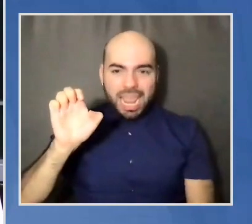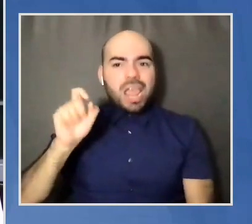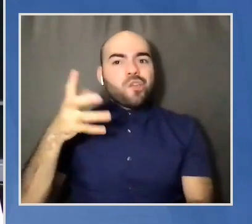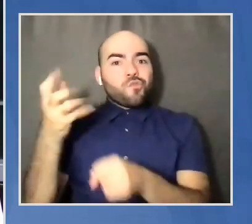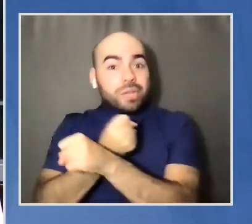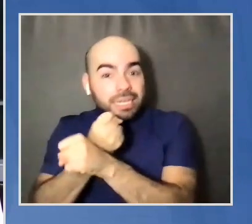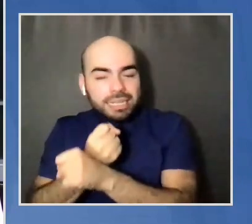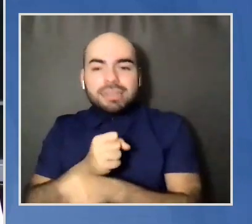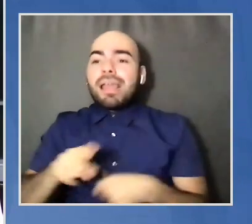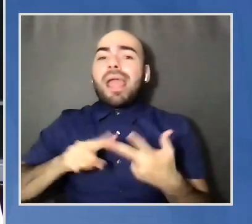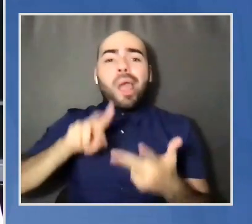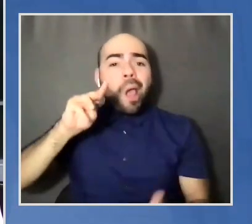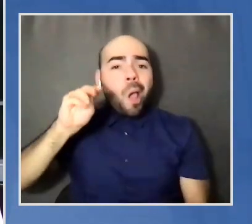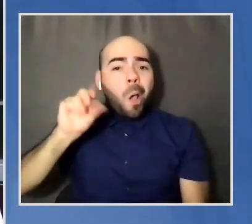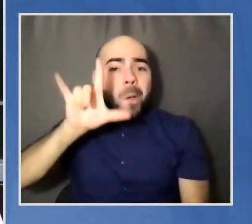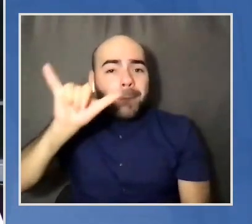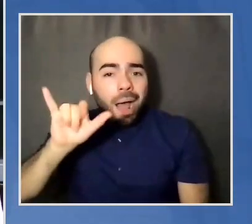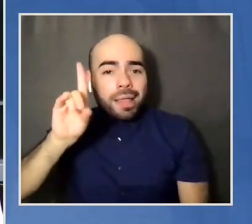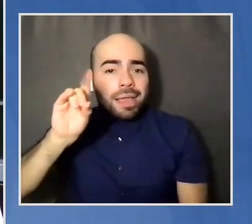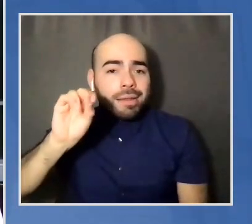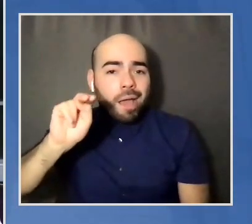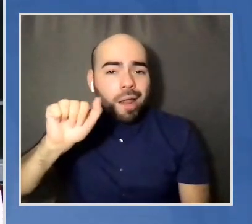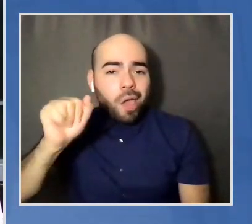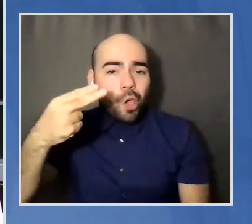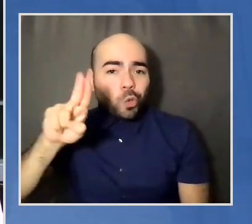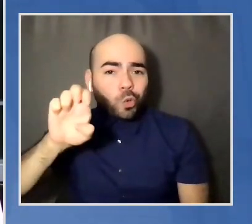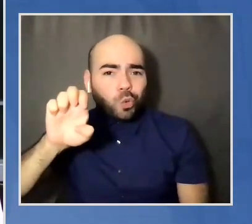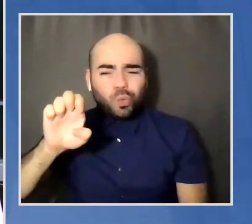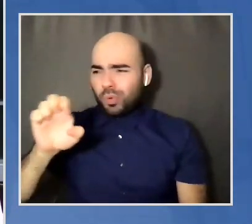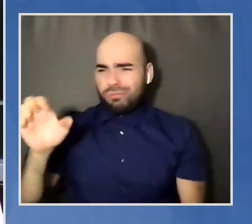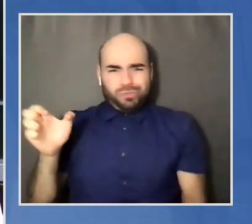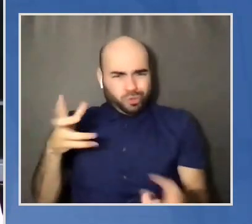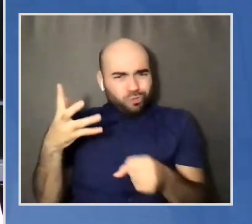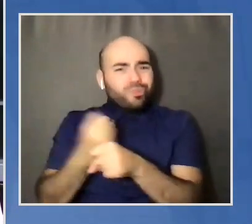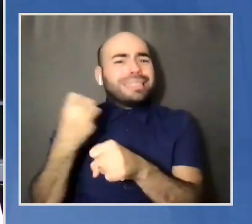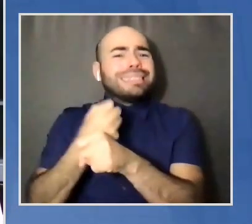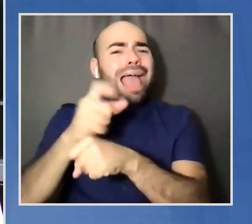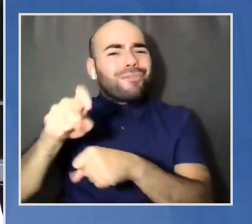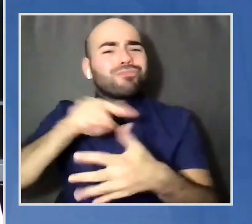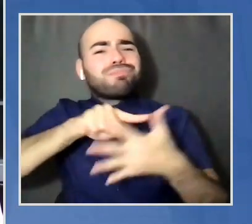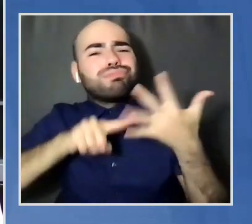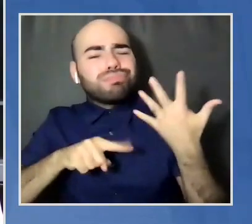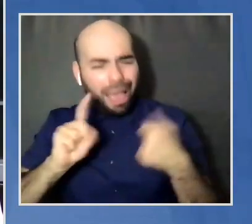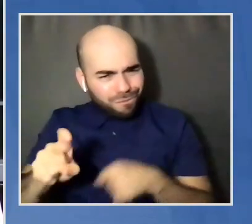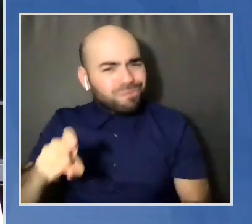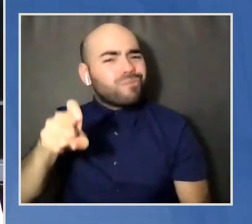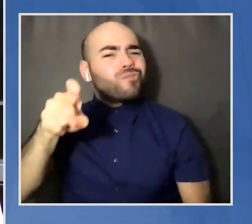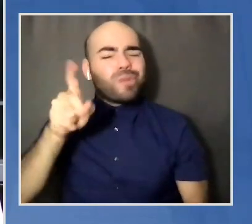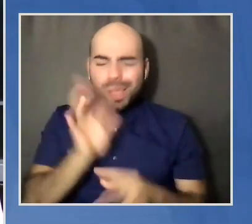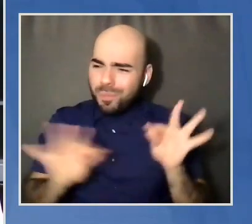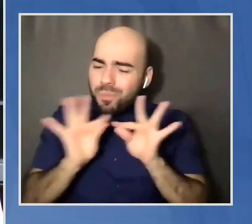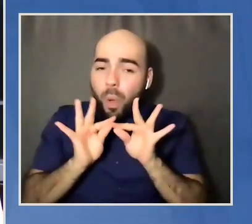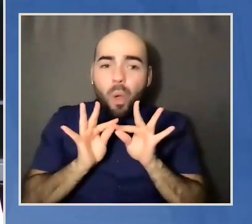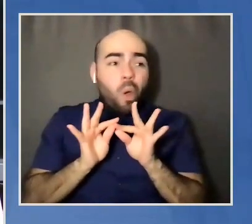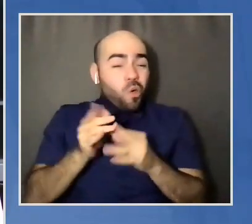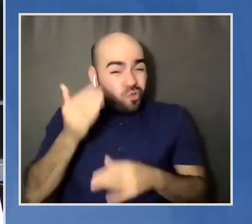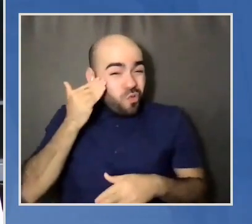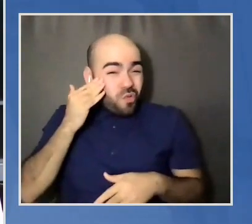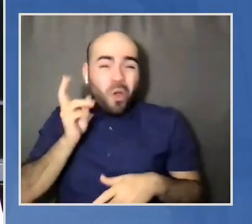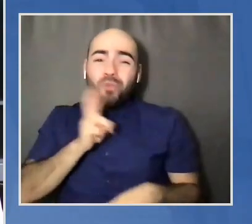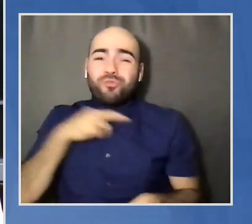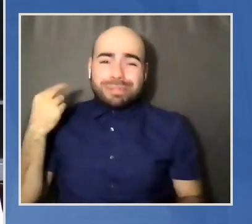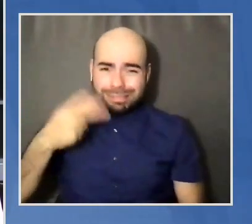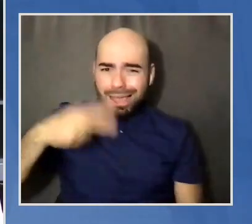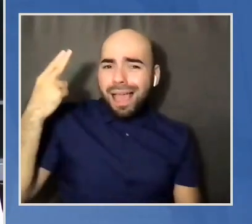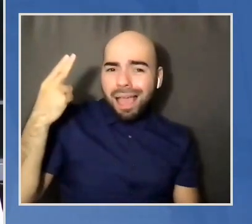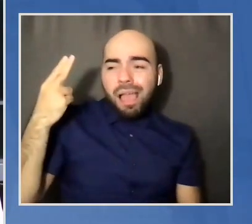folks back like Molly Donahue. You all know how much is on the line. We can't take a day